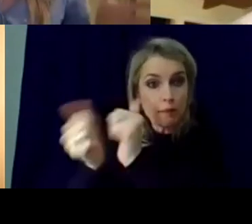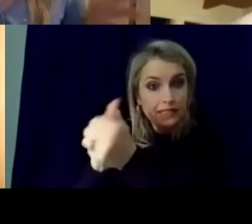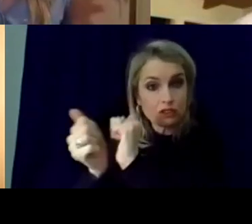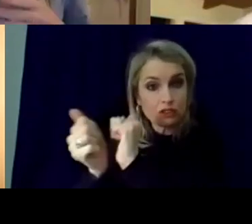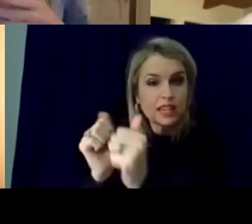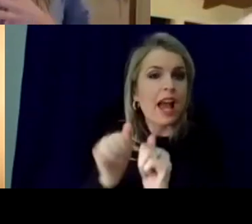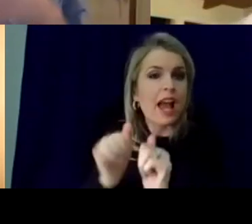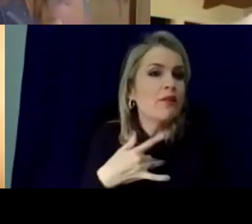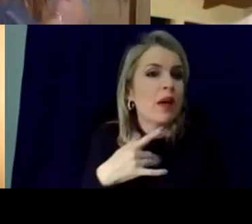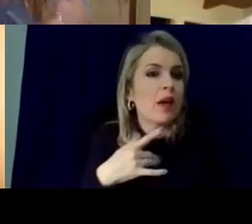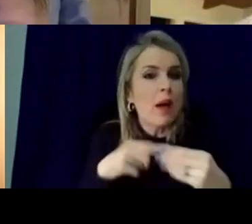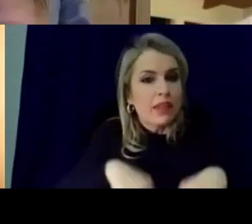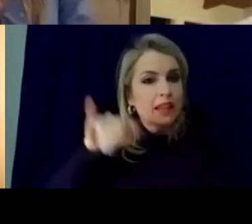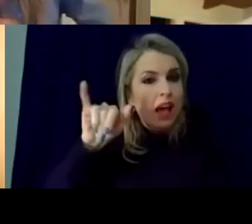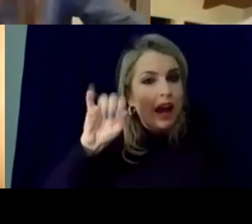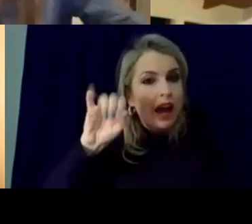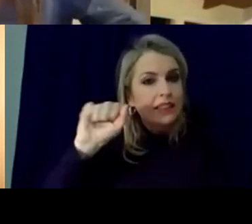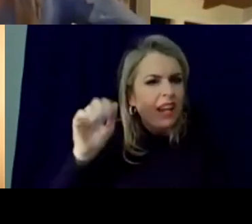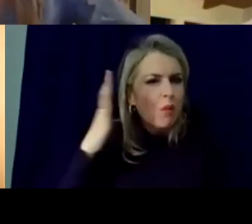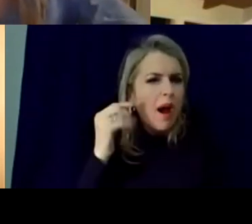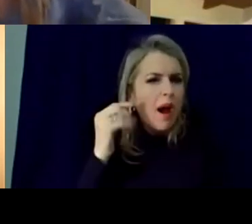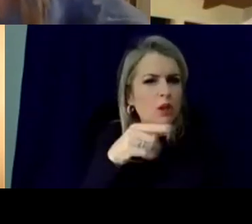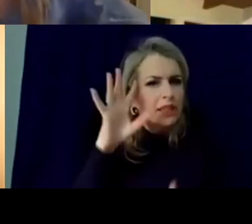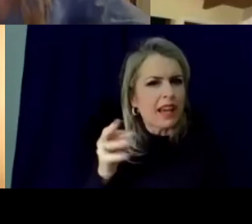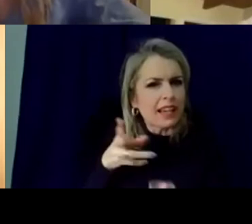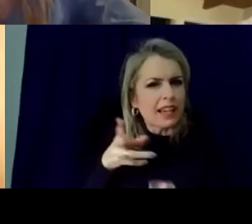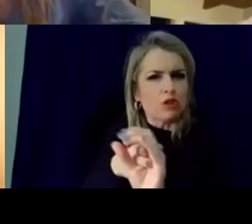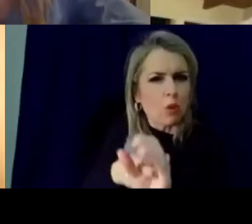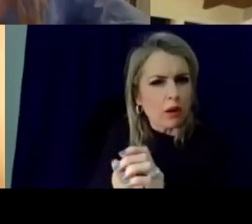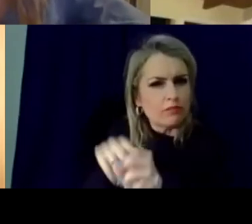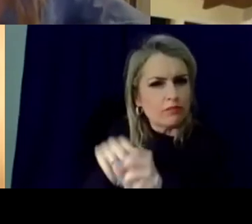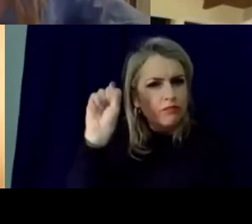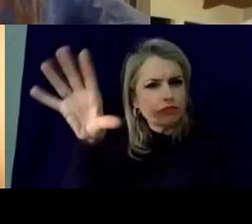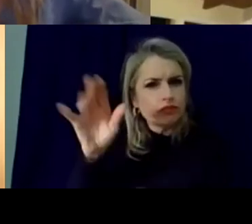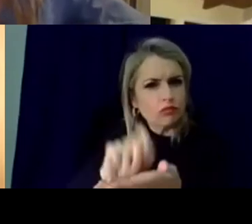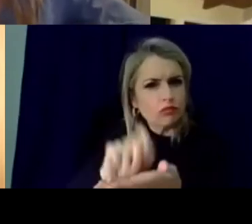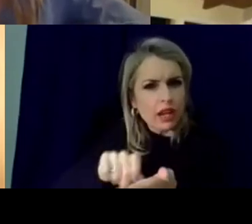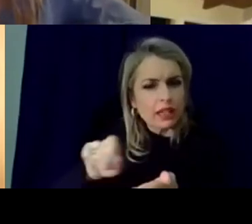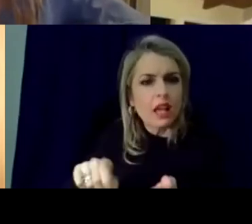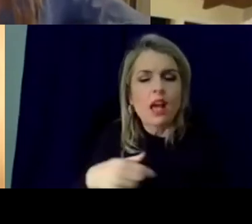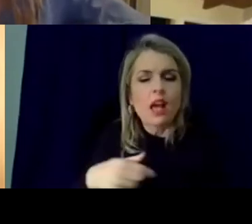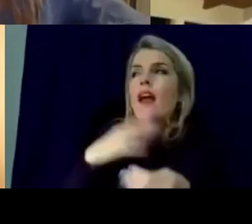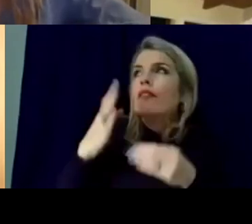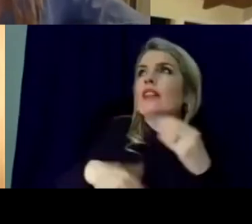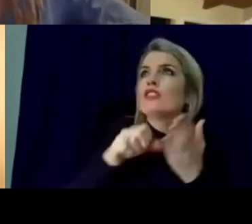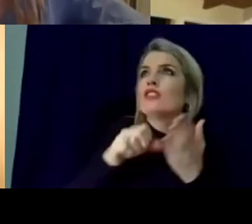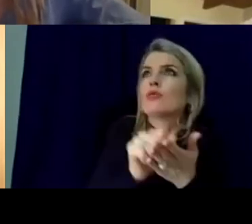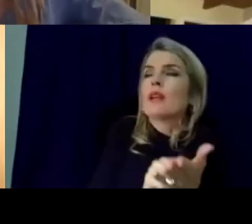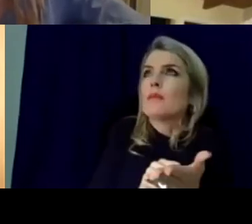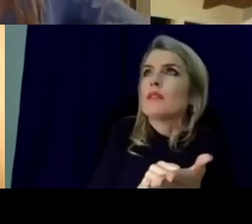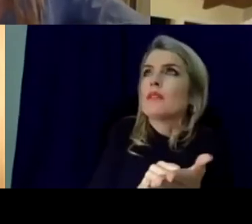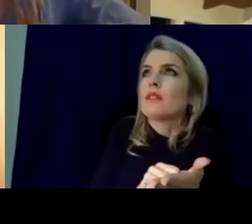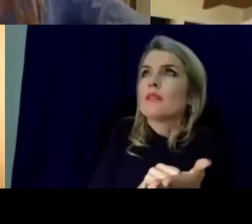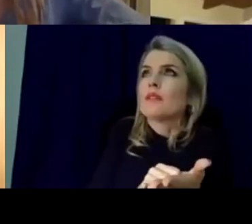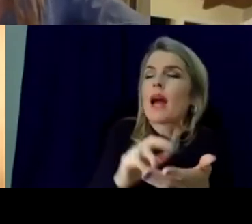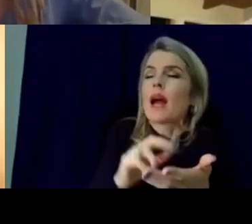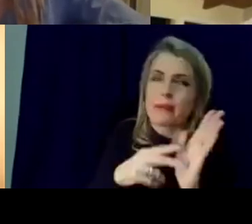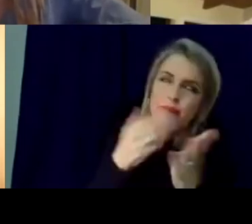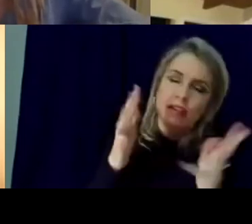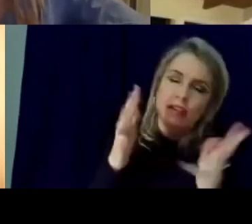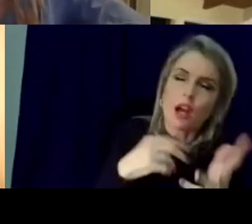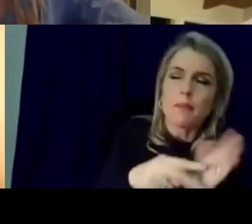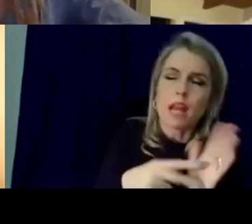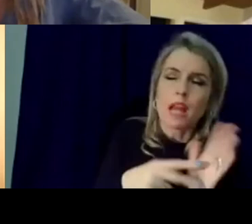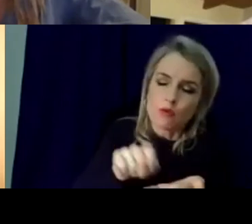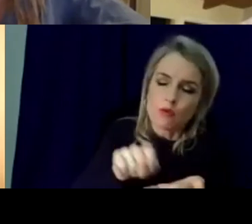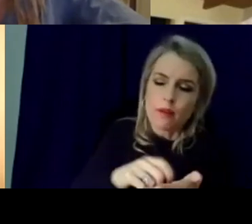this ISA competition spoke to you? Yeah, so I finished the script. I mean,